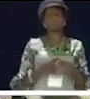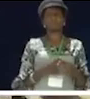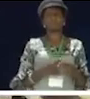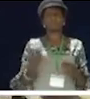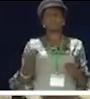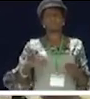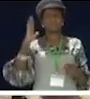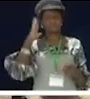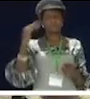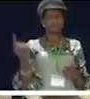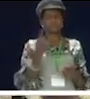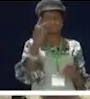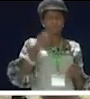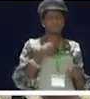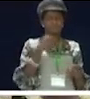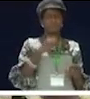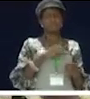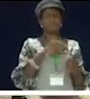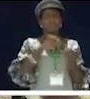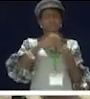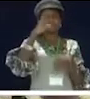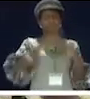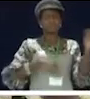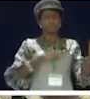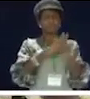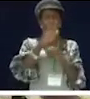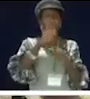They will always have more than sufficient.